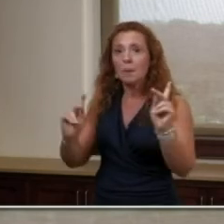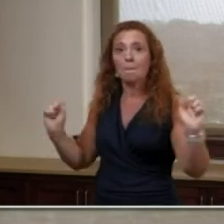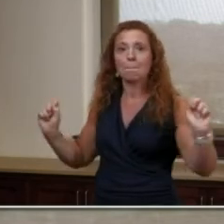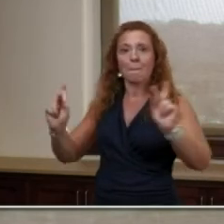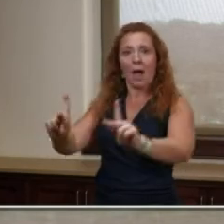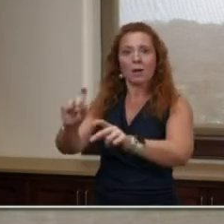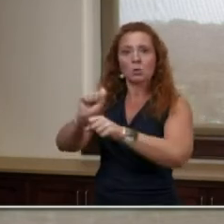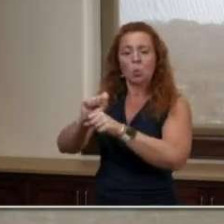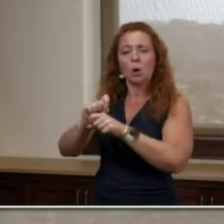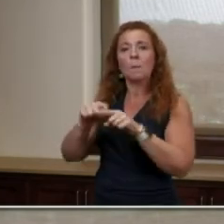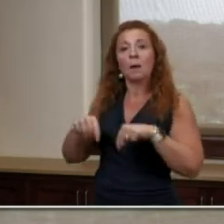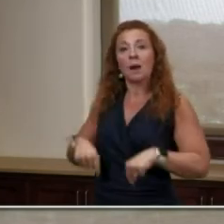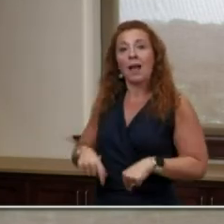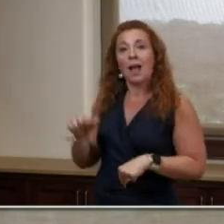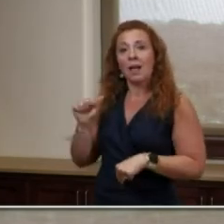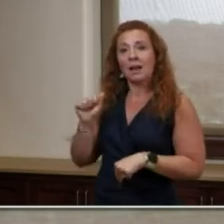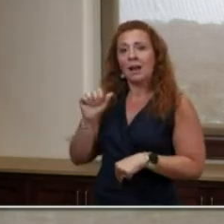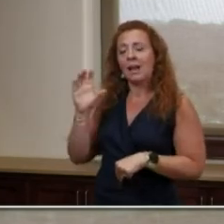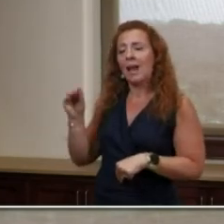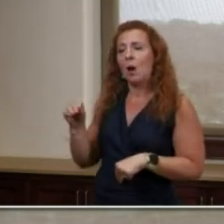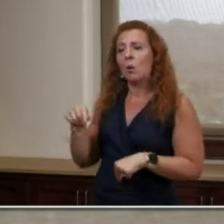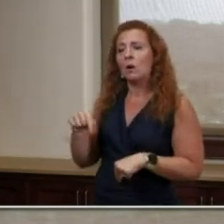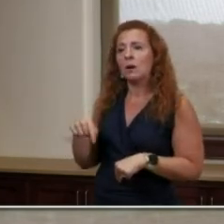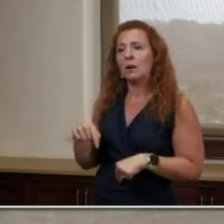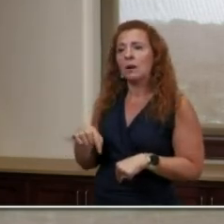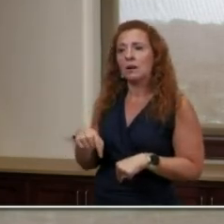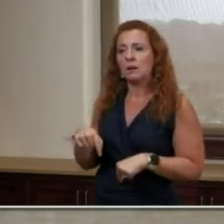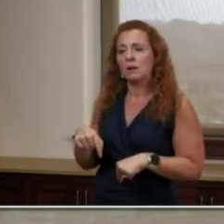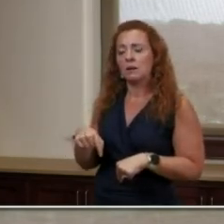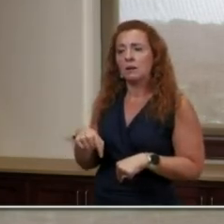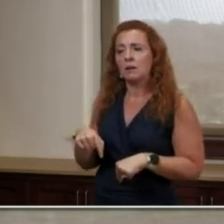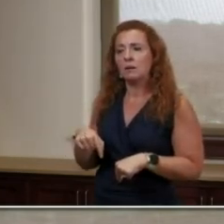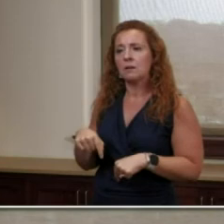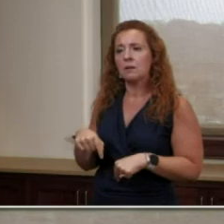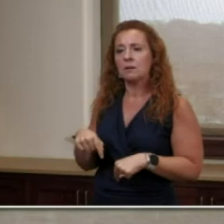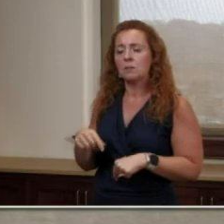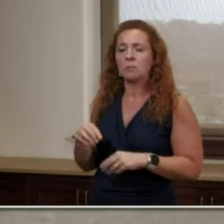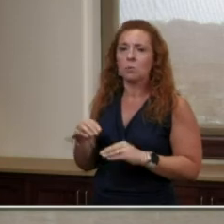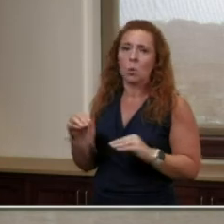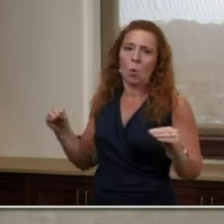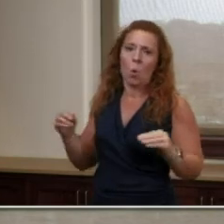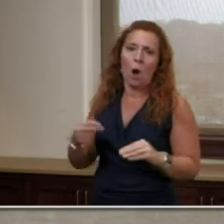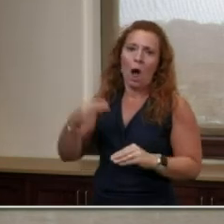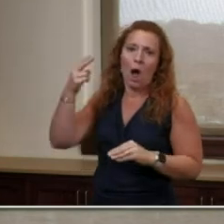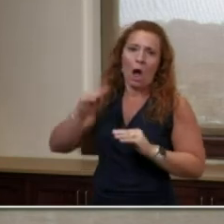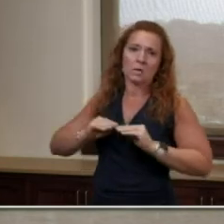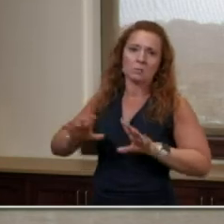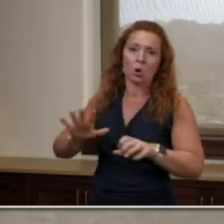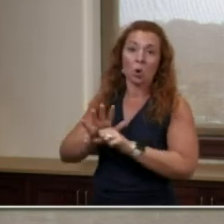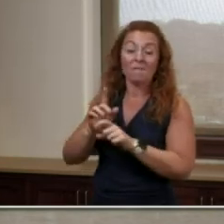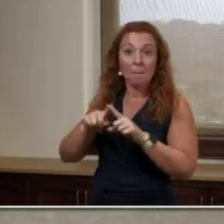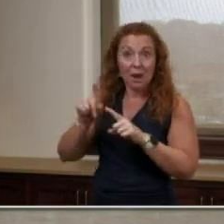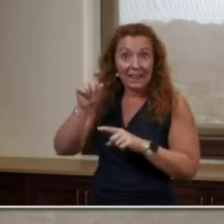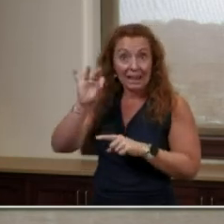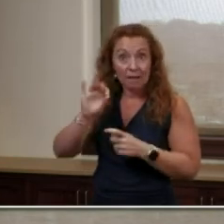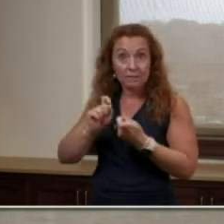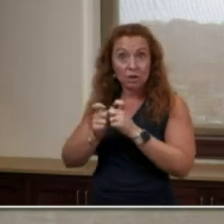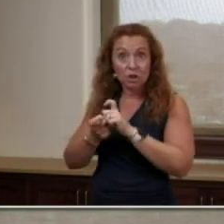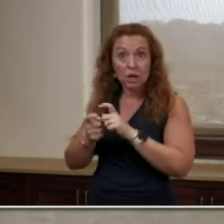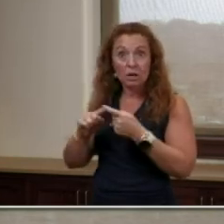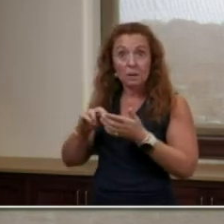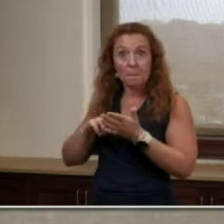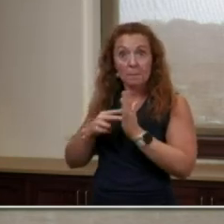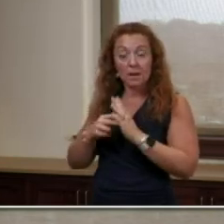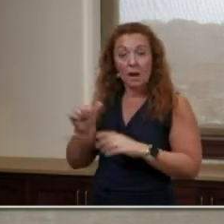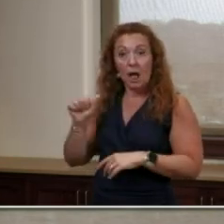Allegheny County is not currently deemed a location with substantial or high spread by the CDC, but if that were to change, would the county